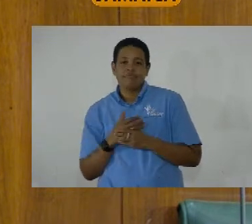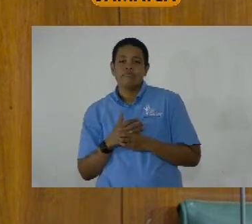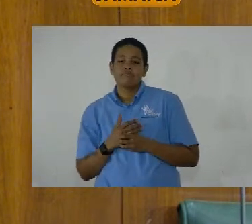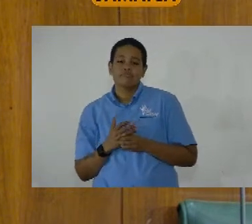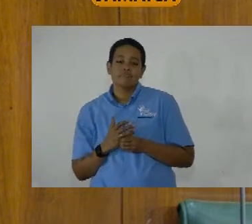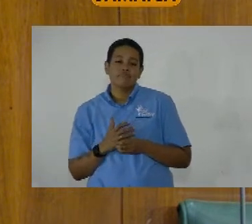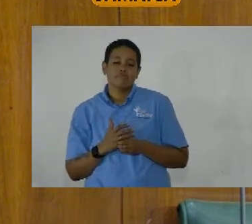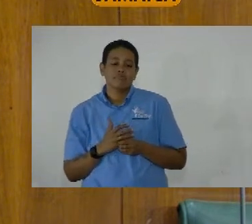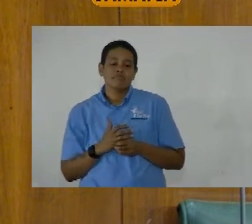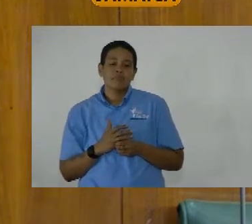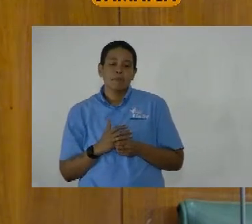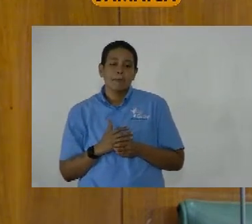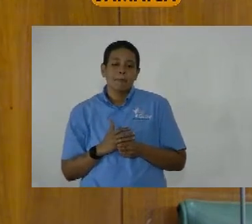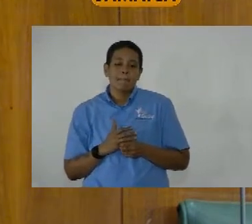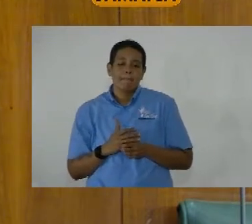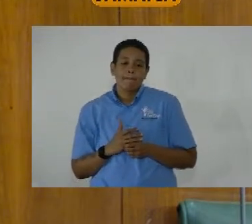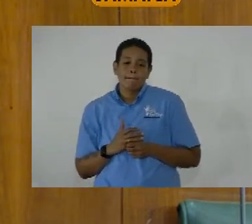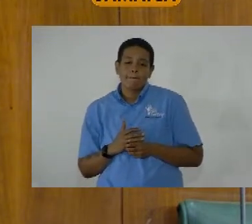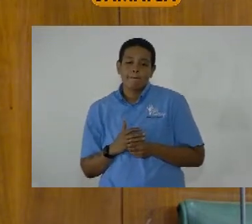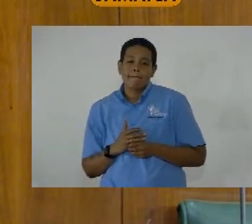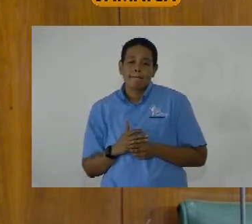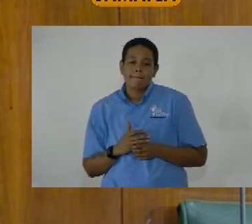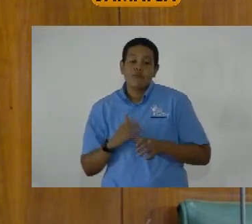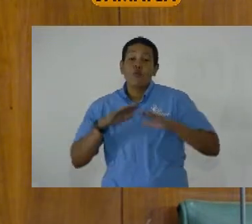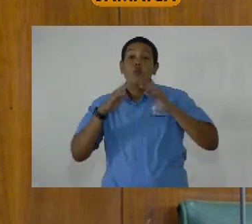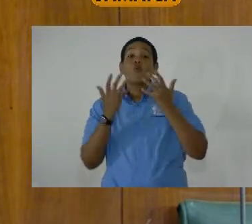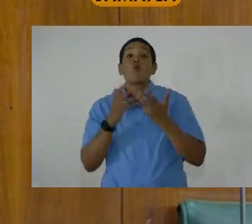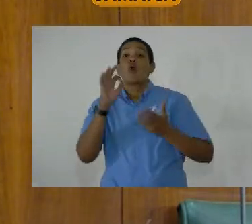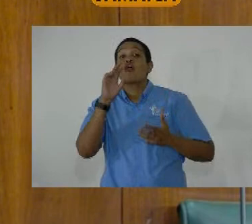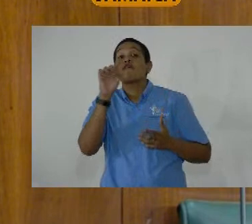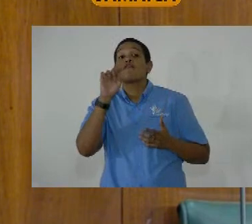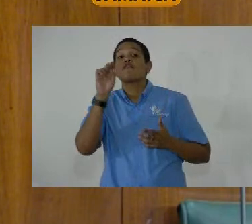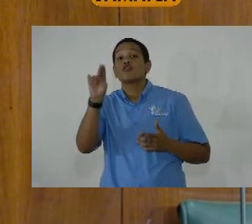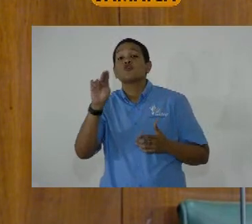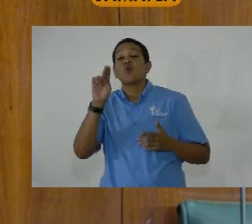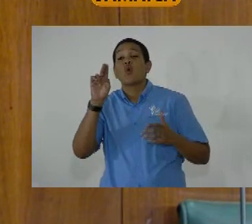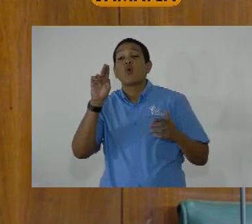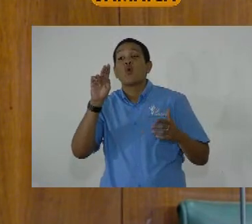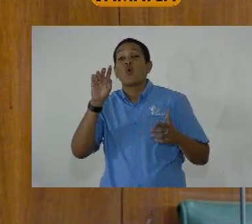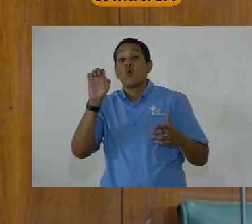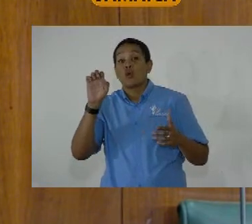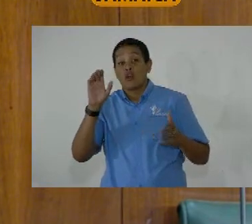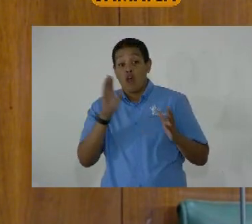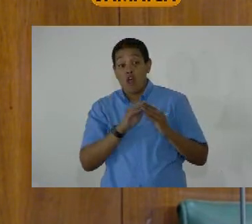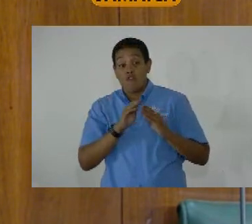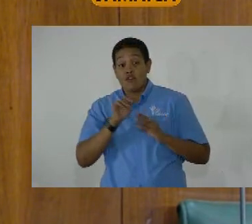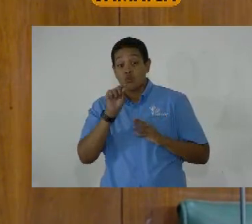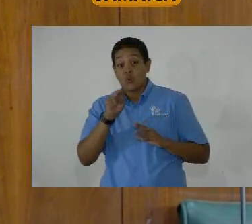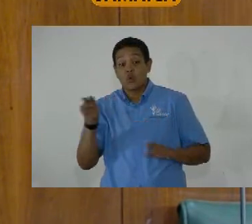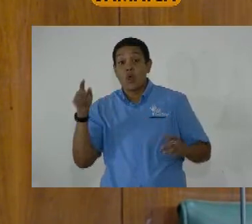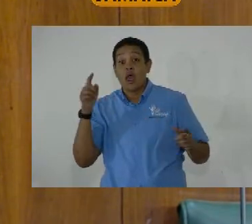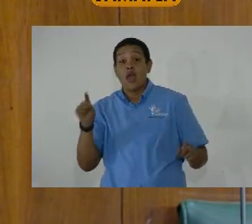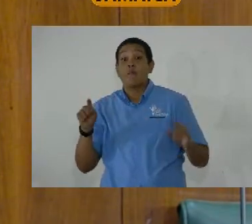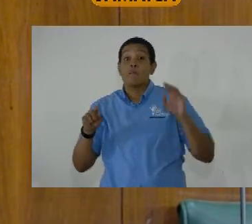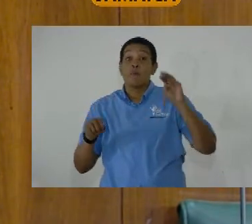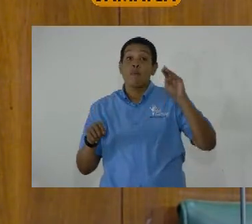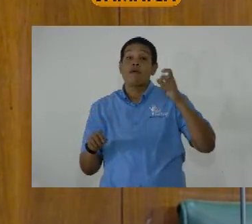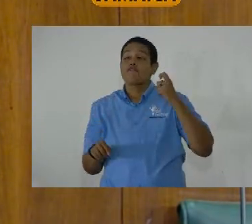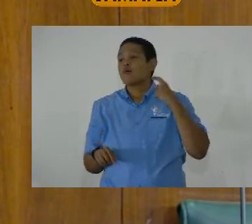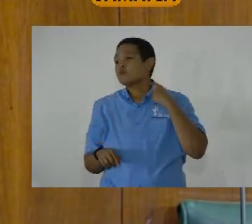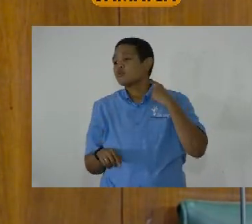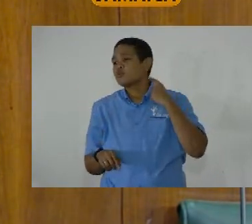Madam Speaker, the World Free Zone Conference 2022, to be held in Montego Bay from